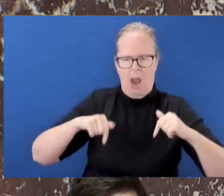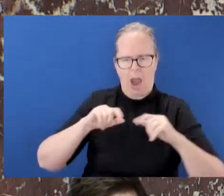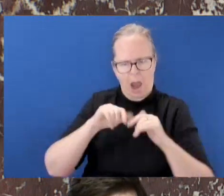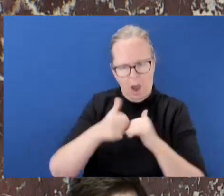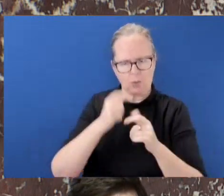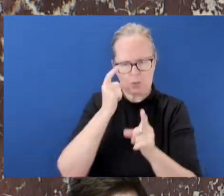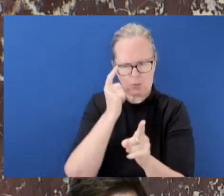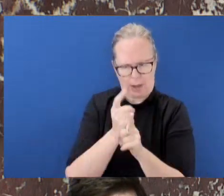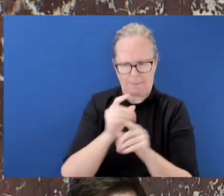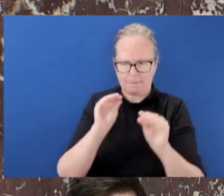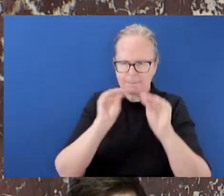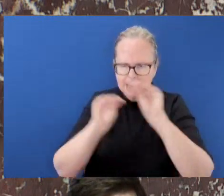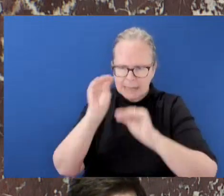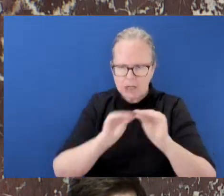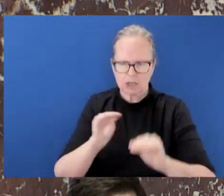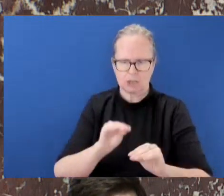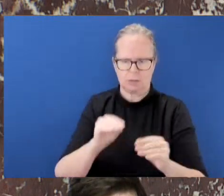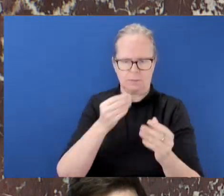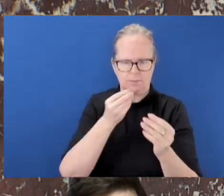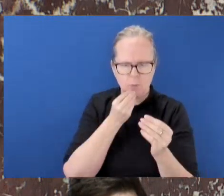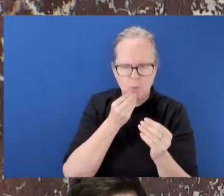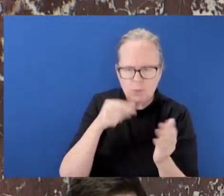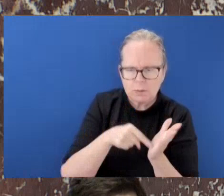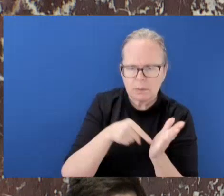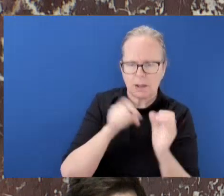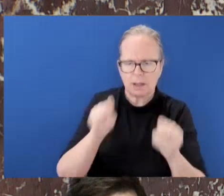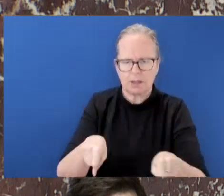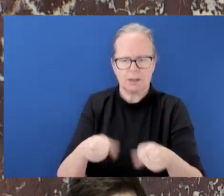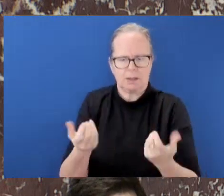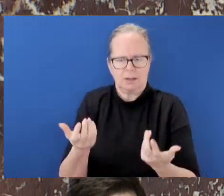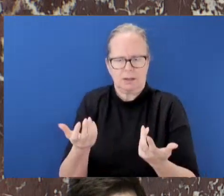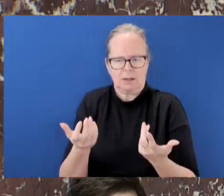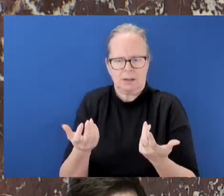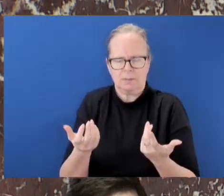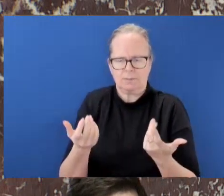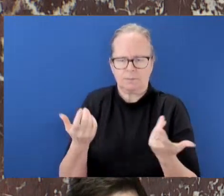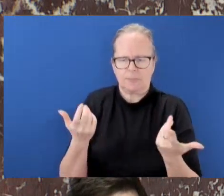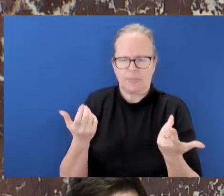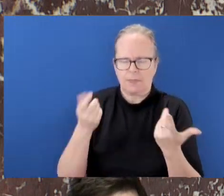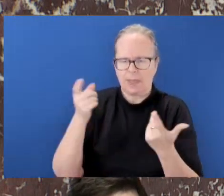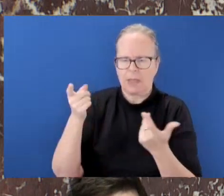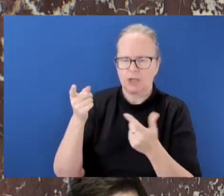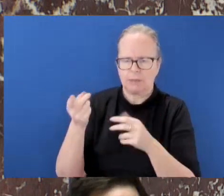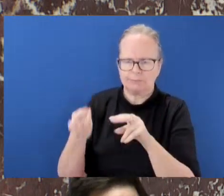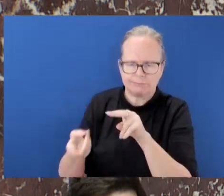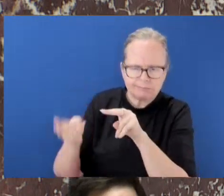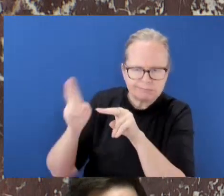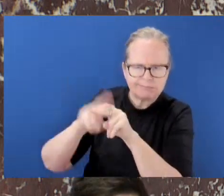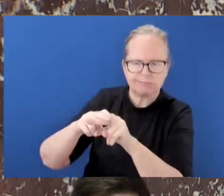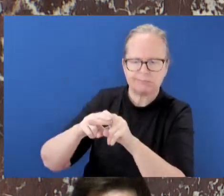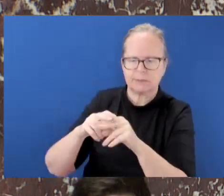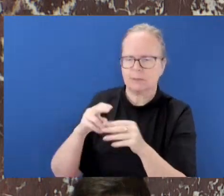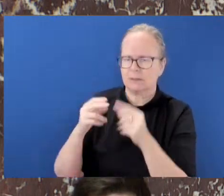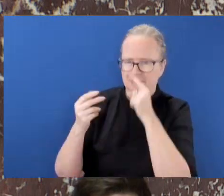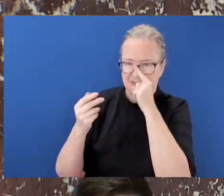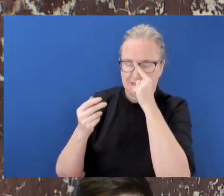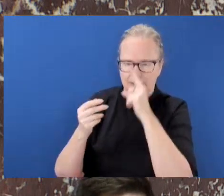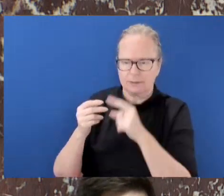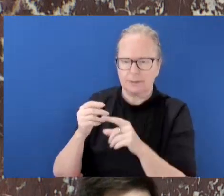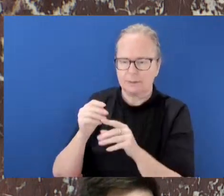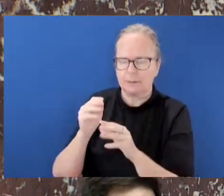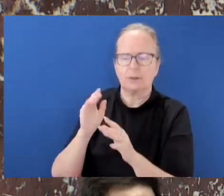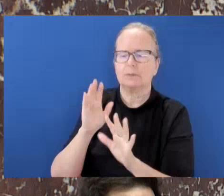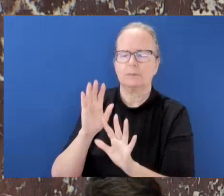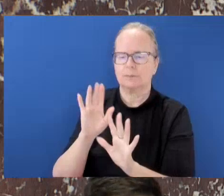by providing home heating bills relief from carbon tax removal, and providing that immediate relief to households they could have today in their